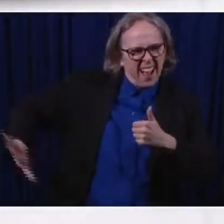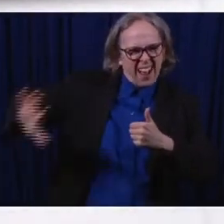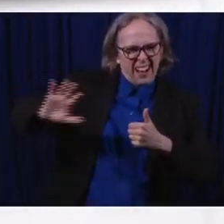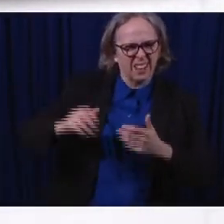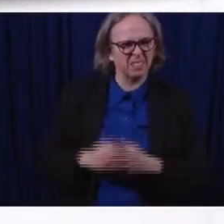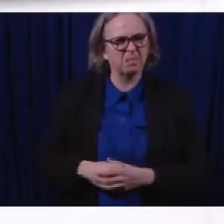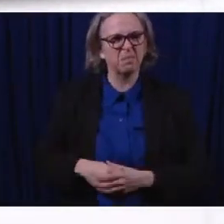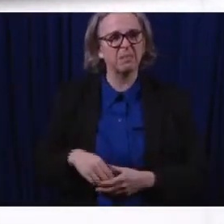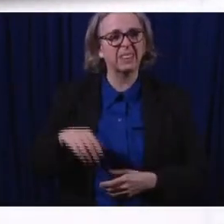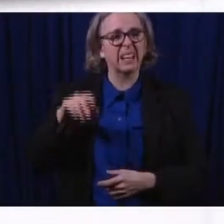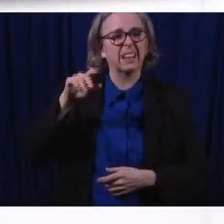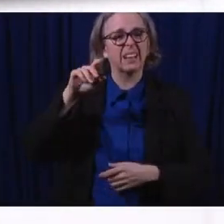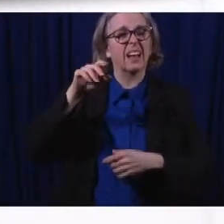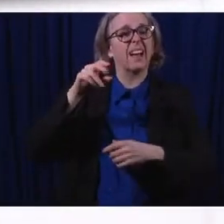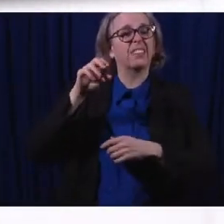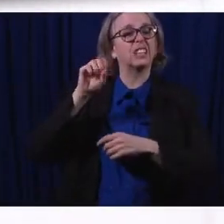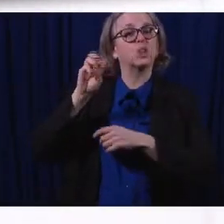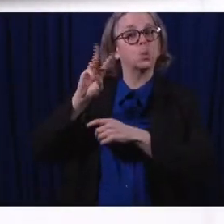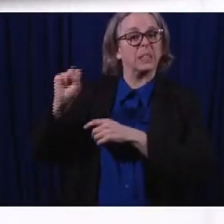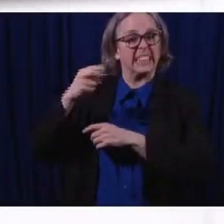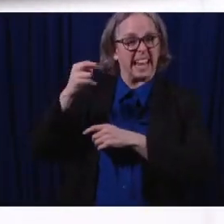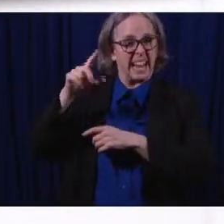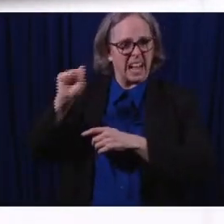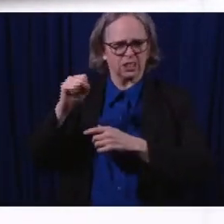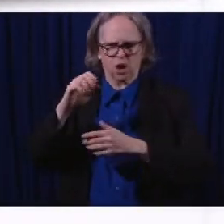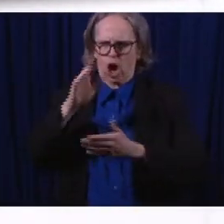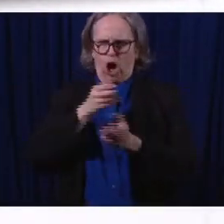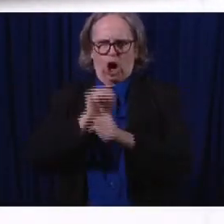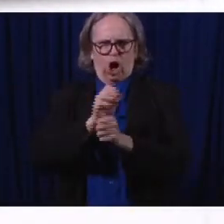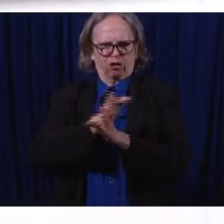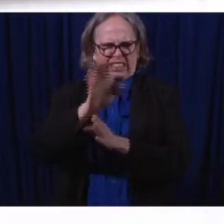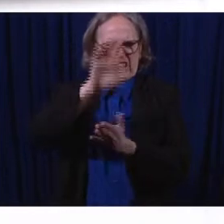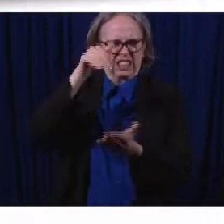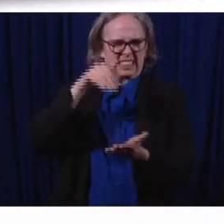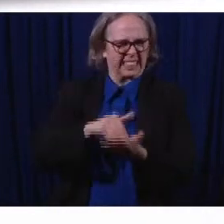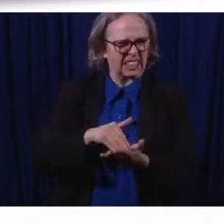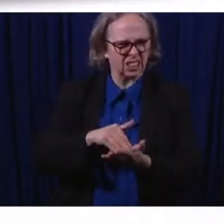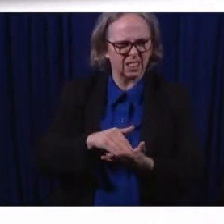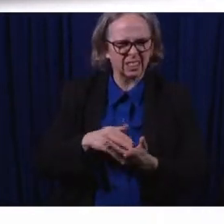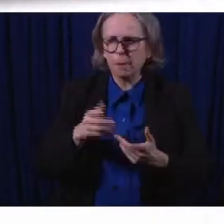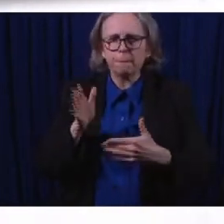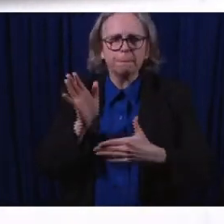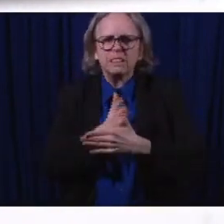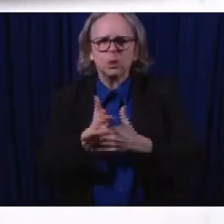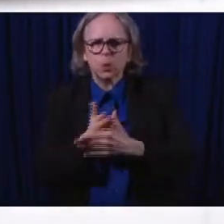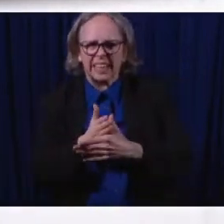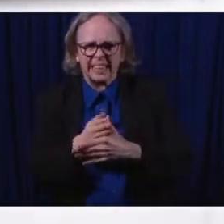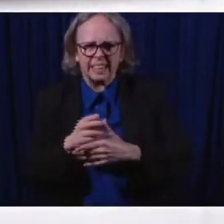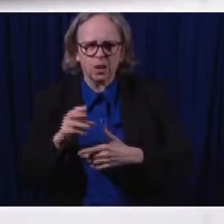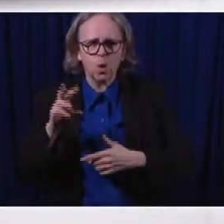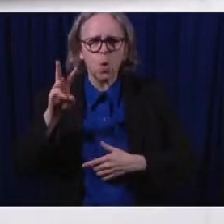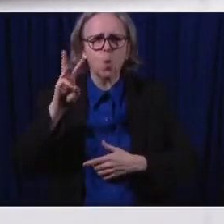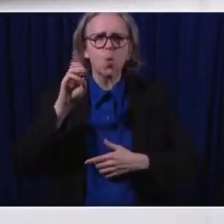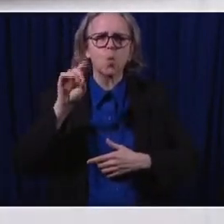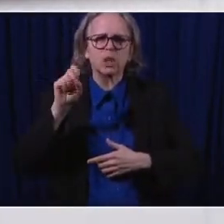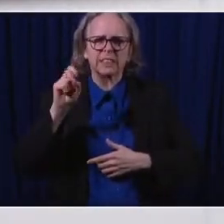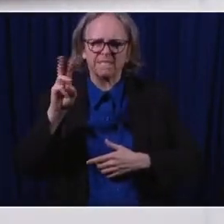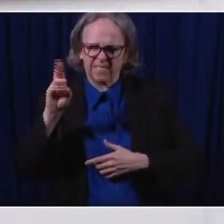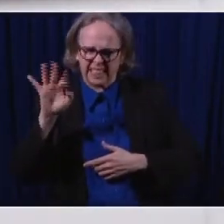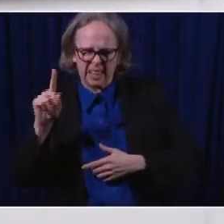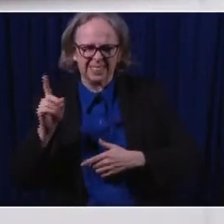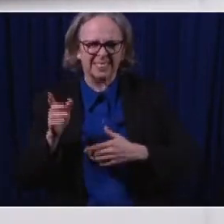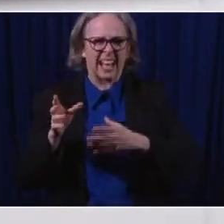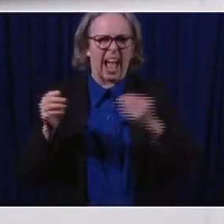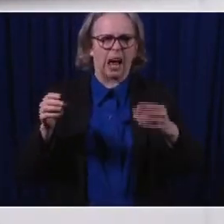right now here in Monroe County, is between Woods Field and the Ohio River. And so it is